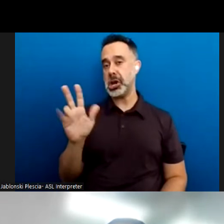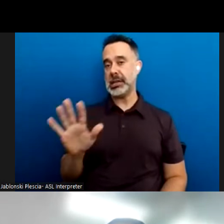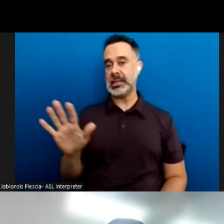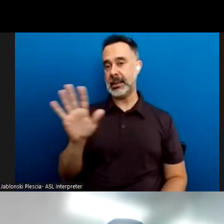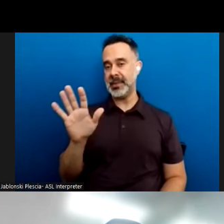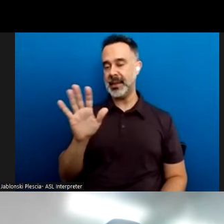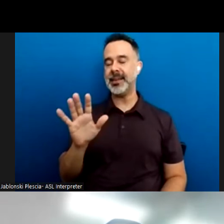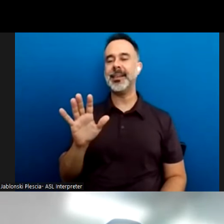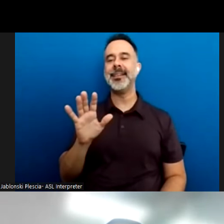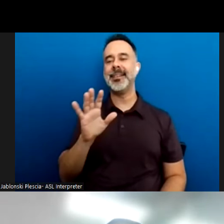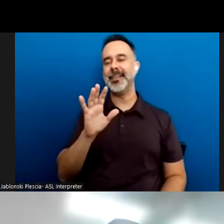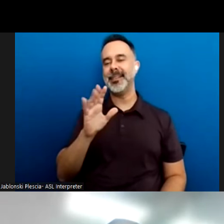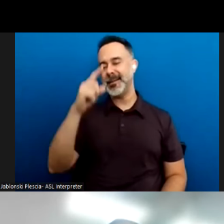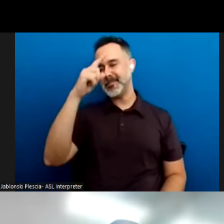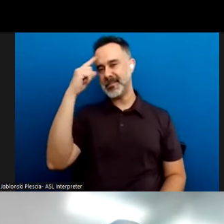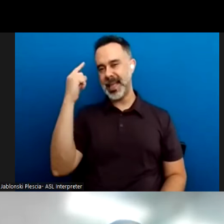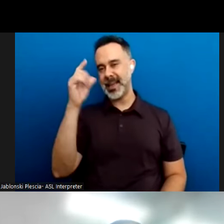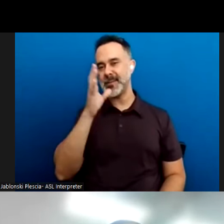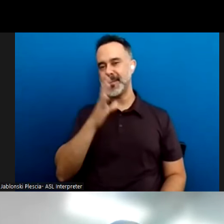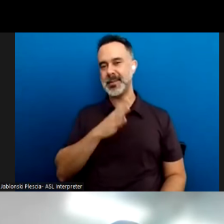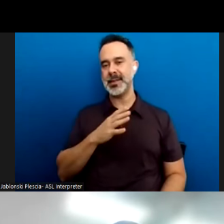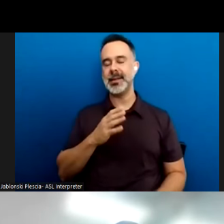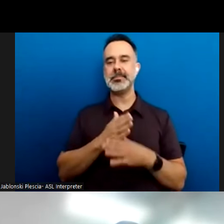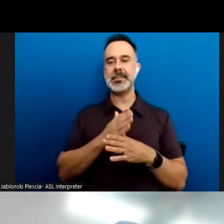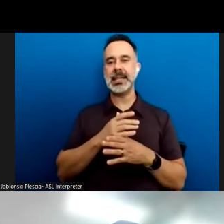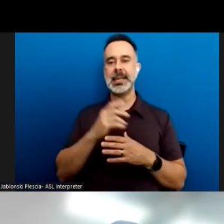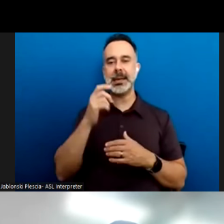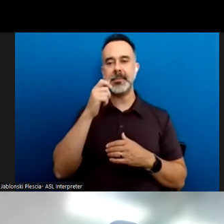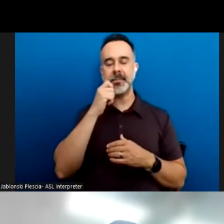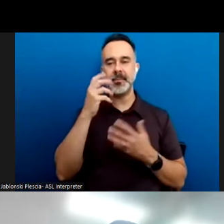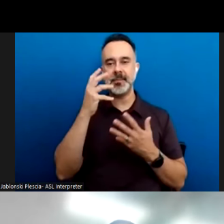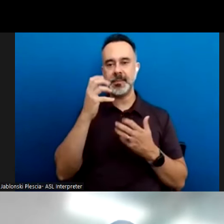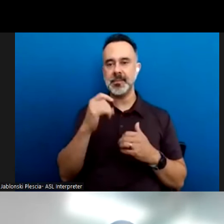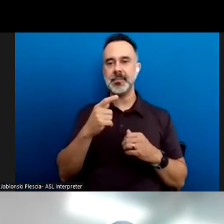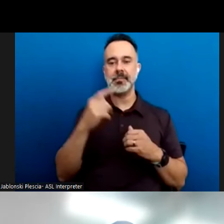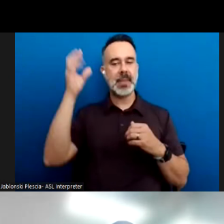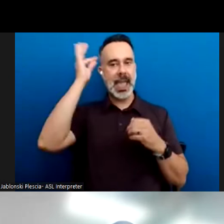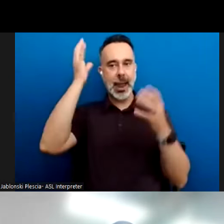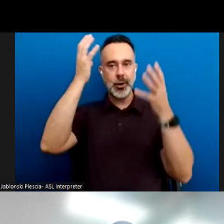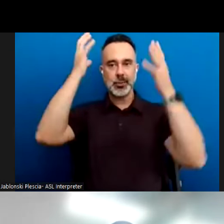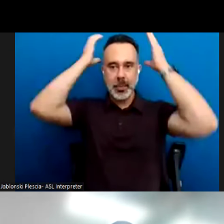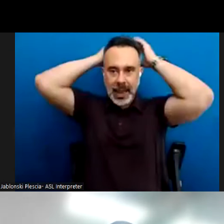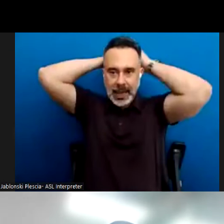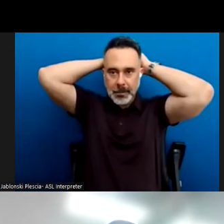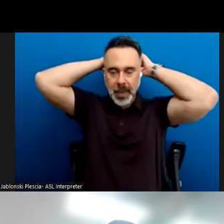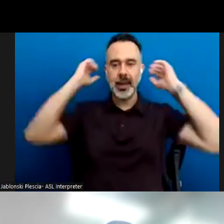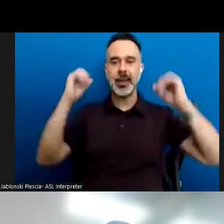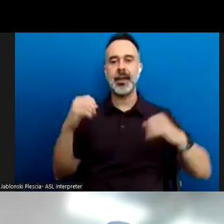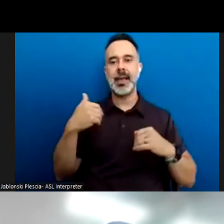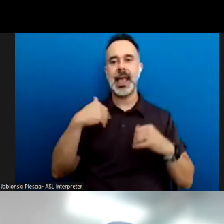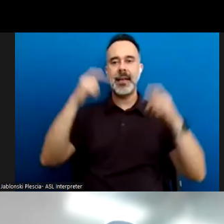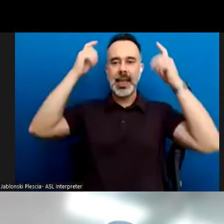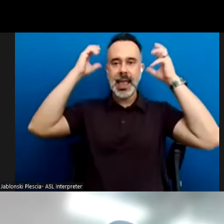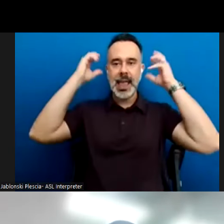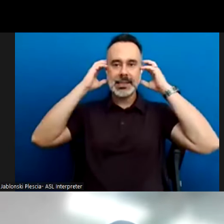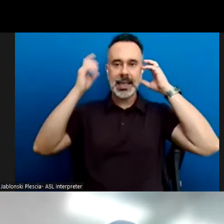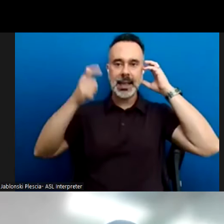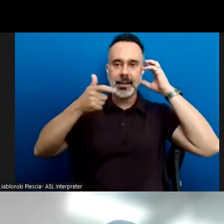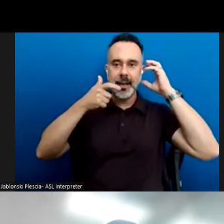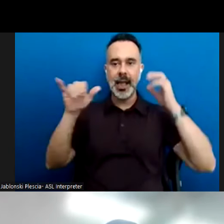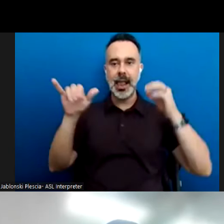30-something-year-old Black woman of medium complexion. My hair is pulled back in a little bun today. I have a headset on as if I am